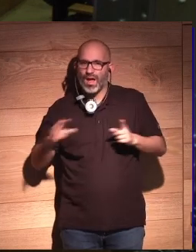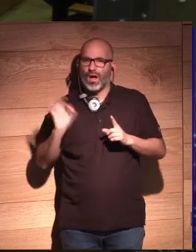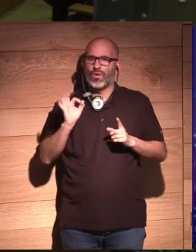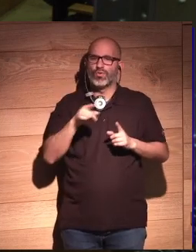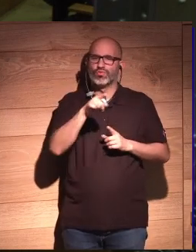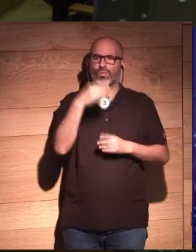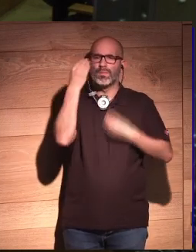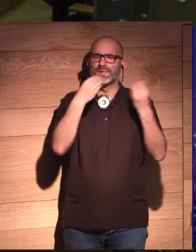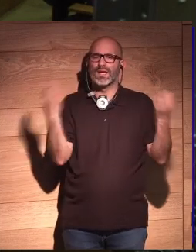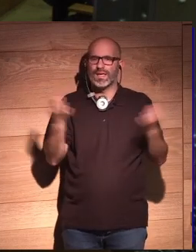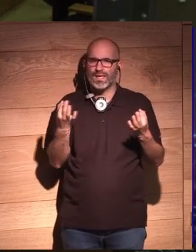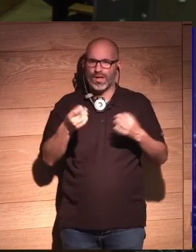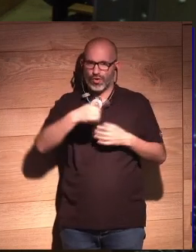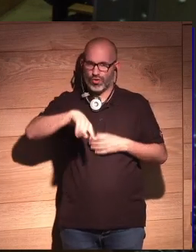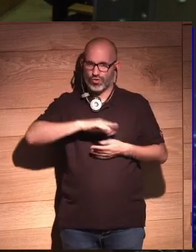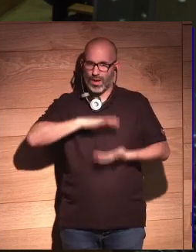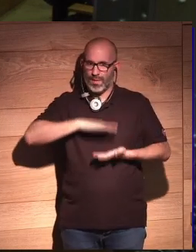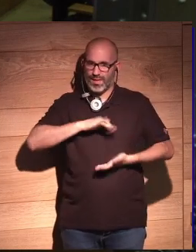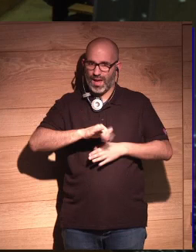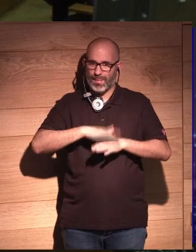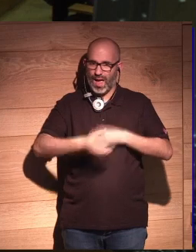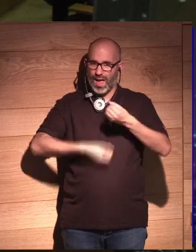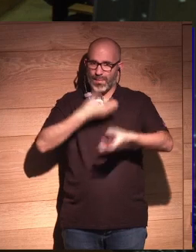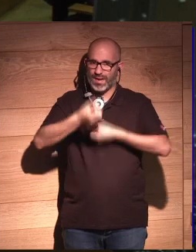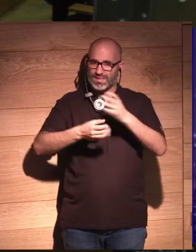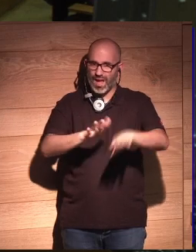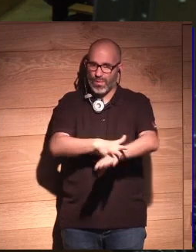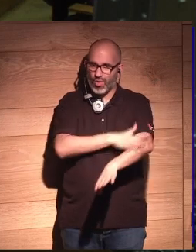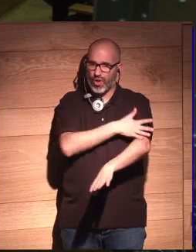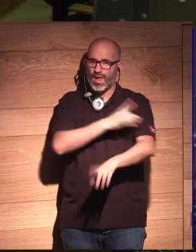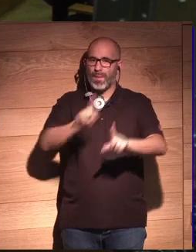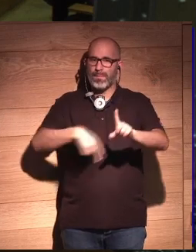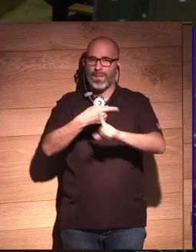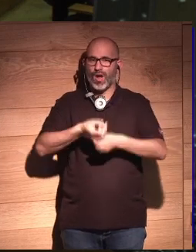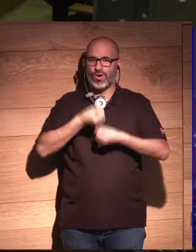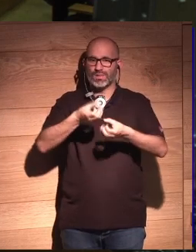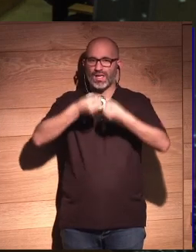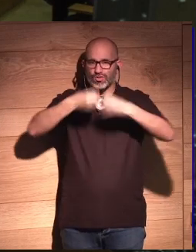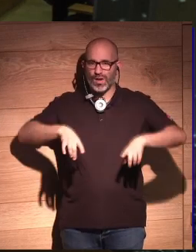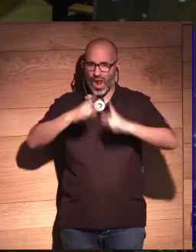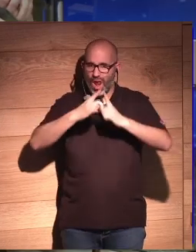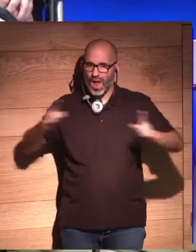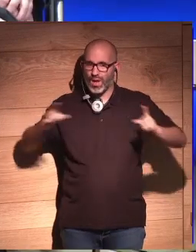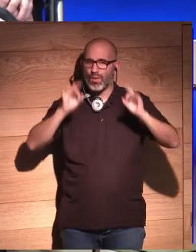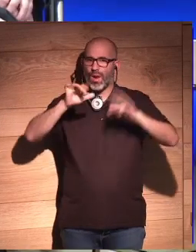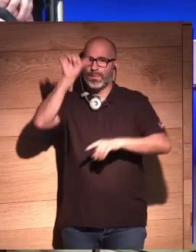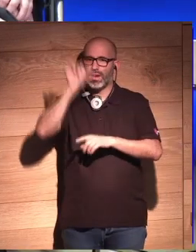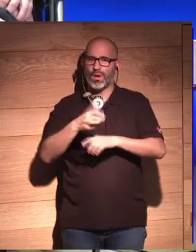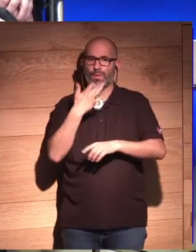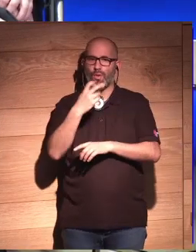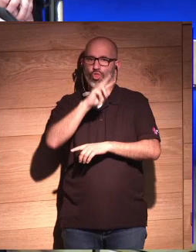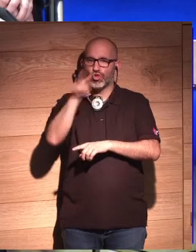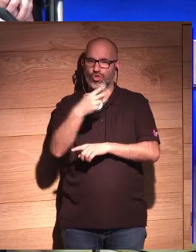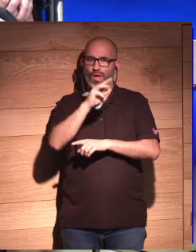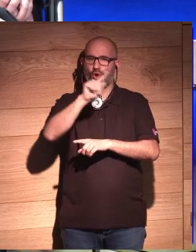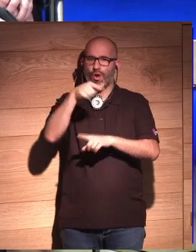not only to express an emotion, but actually tell a long story, like in a movie, which is like 2 hours or something like that? We'll be there soon,